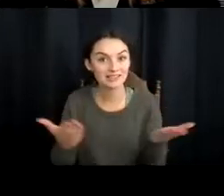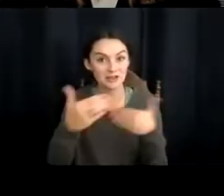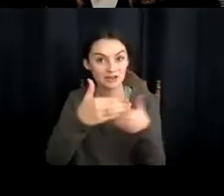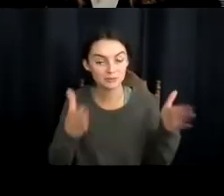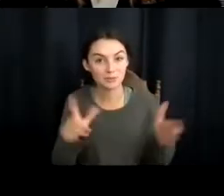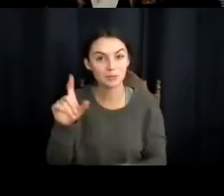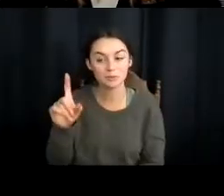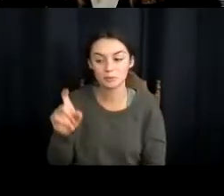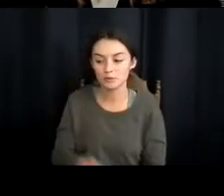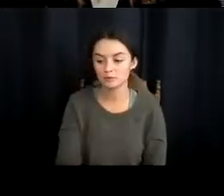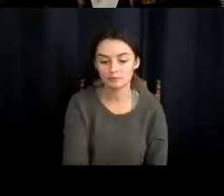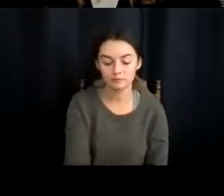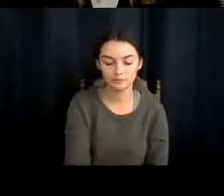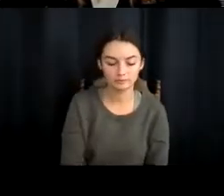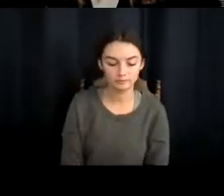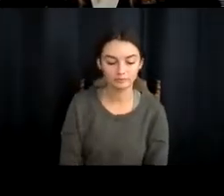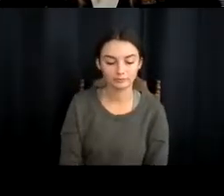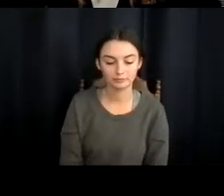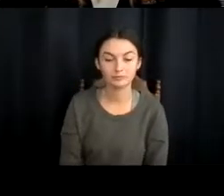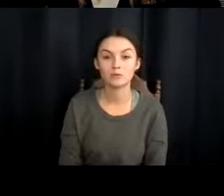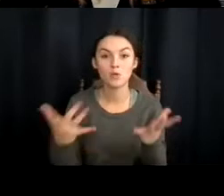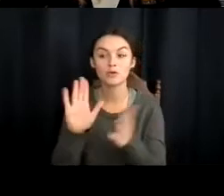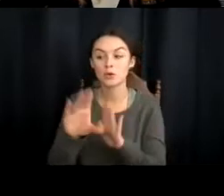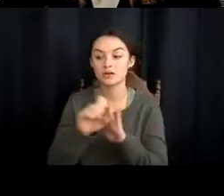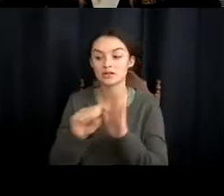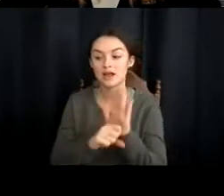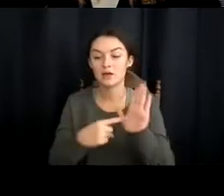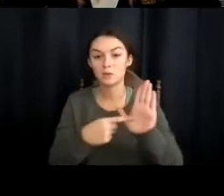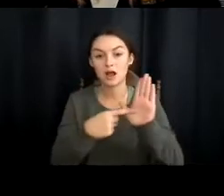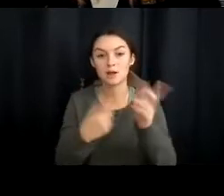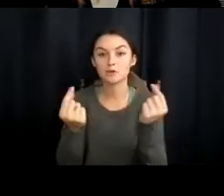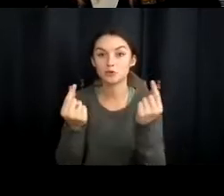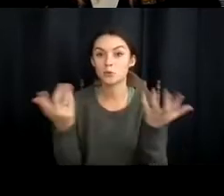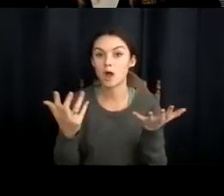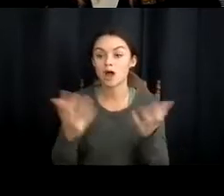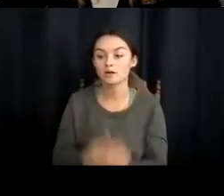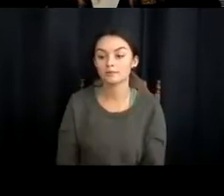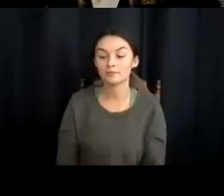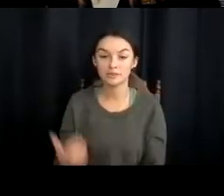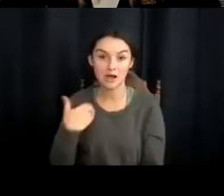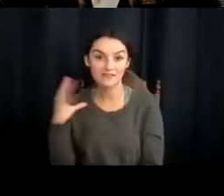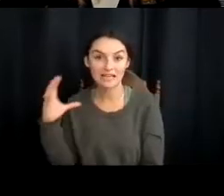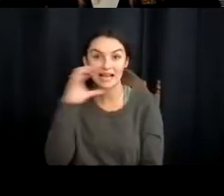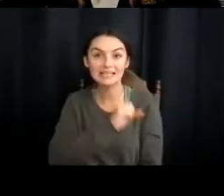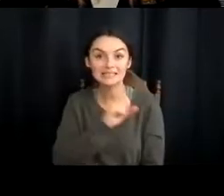do your state representatives do? Any guesses?